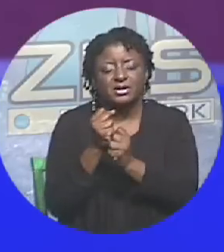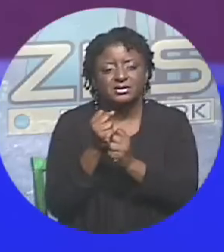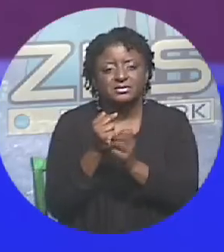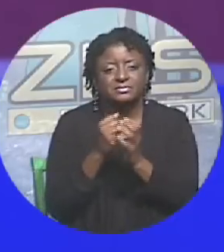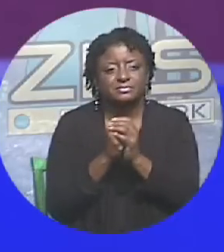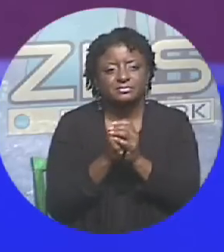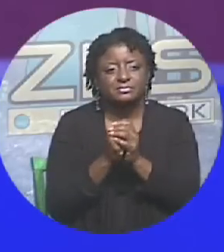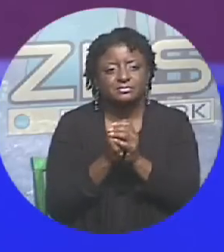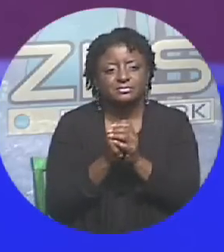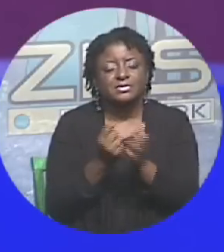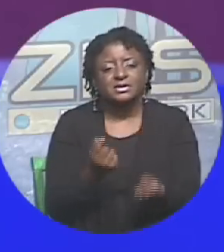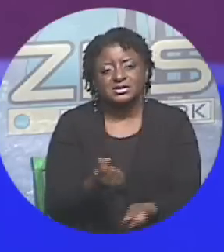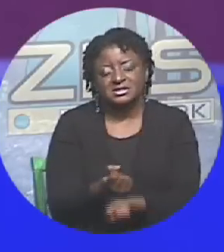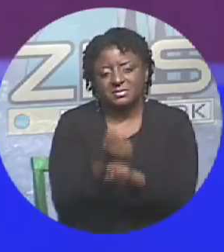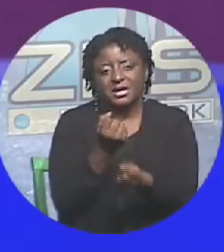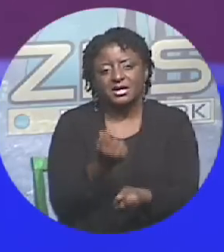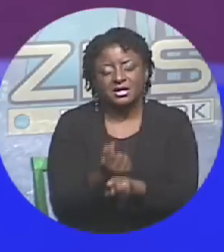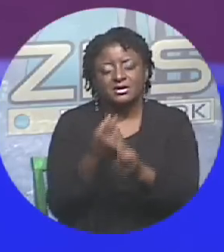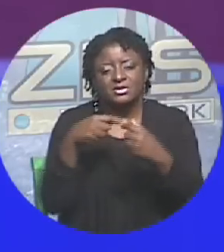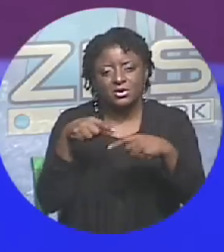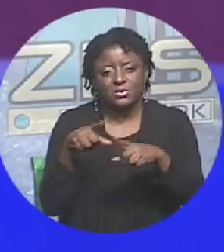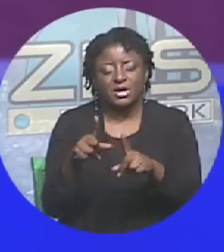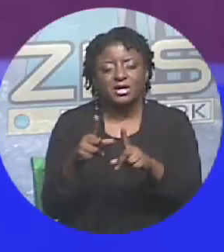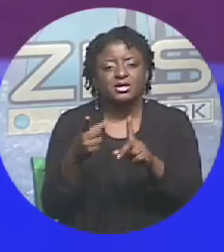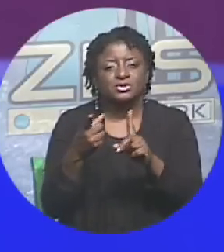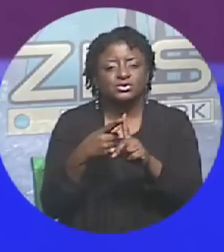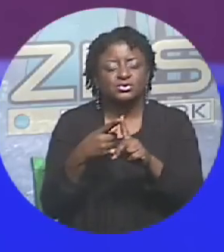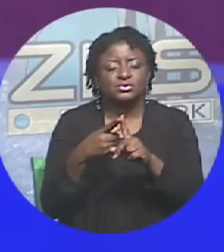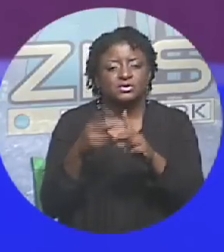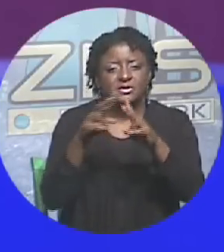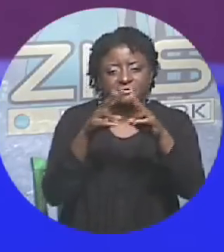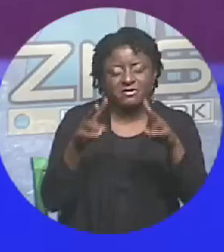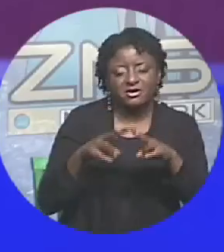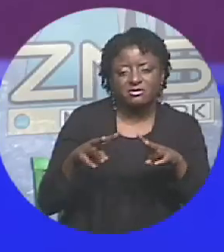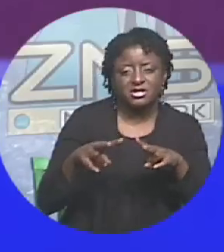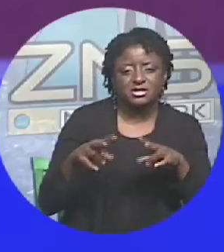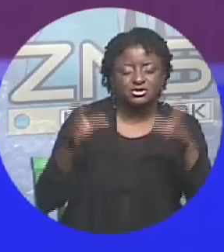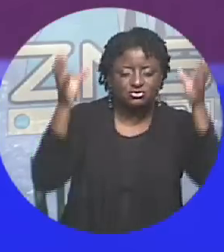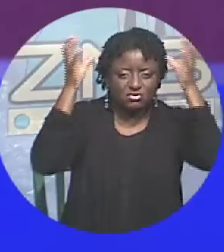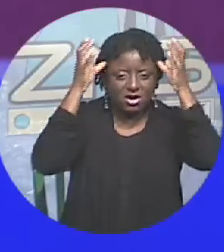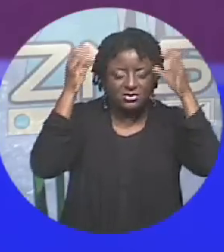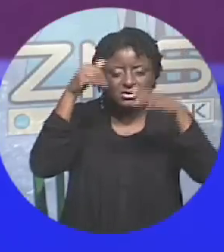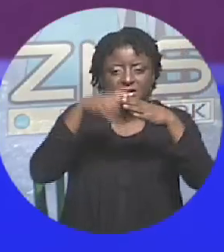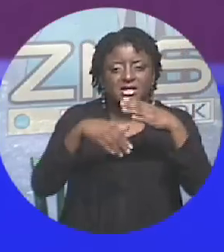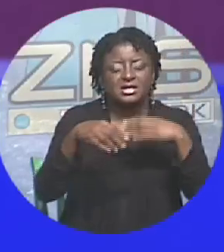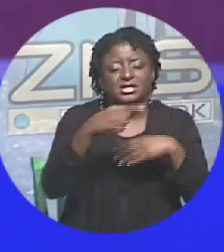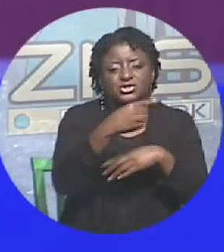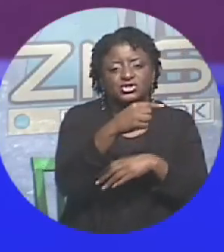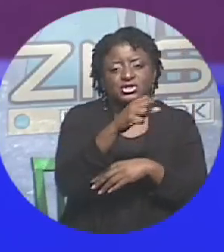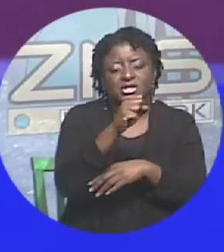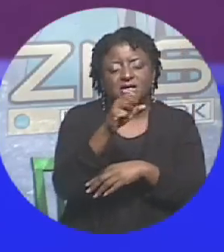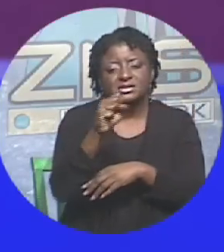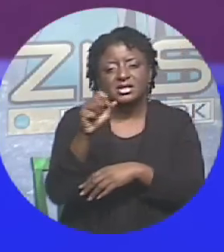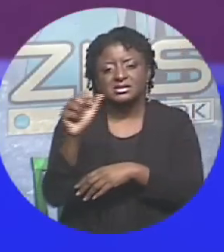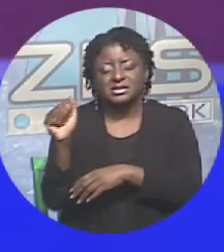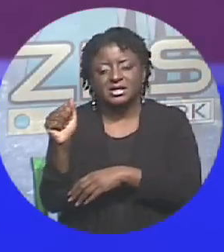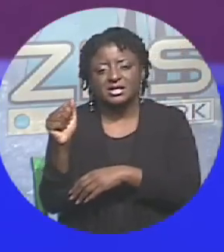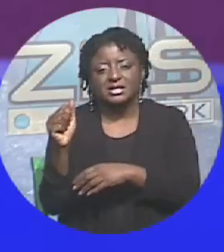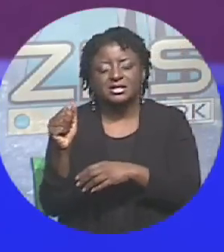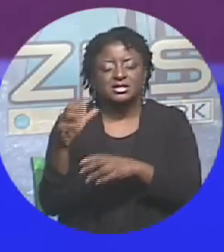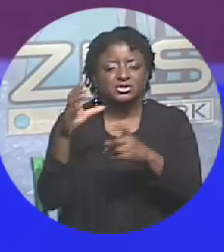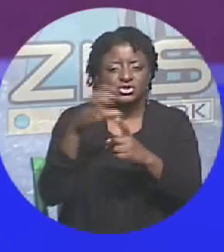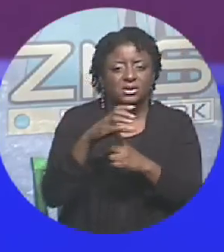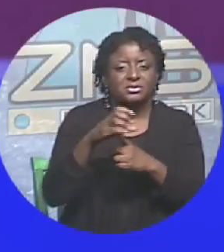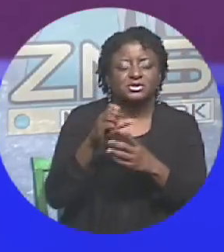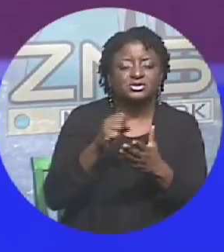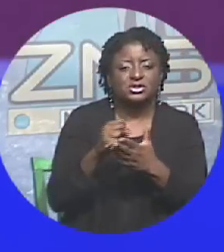Spiking their way to the various crowns in the four divisions of the GSSSA Volleyball Championships were the HO Nash Lady Lions in the Junior Girls